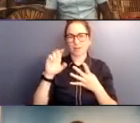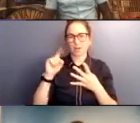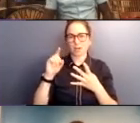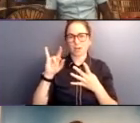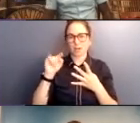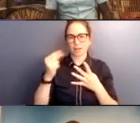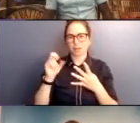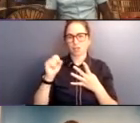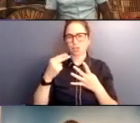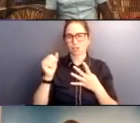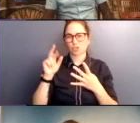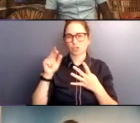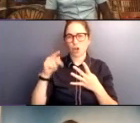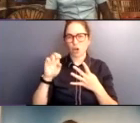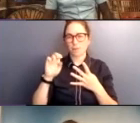music therapist.